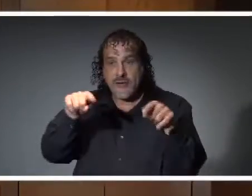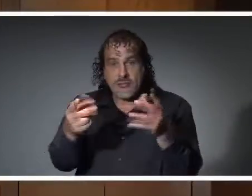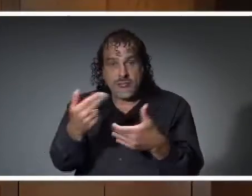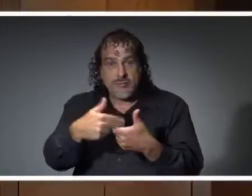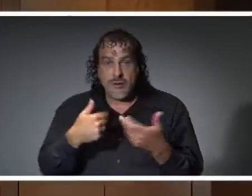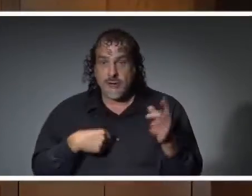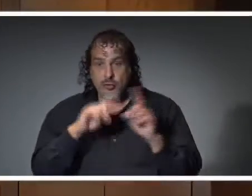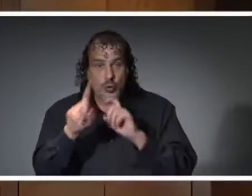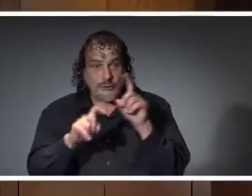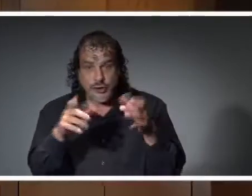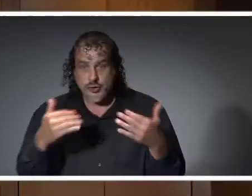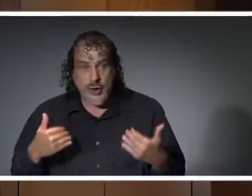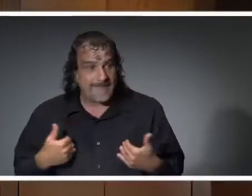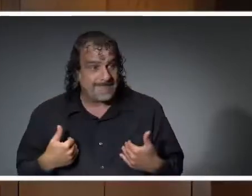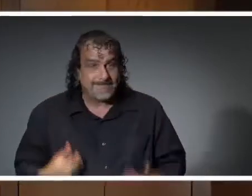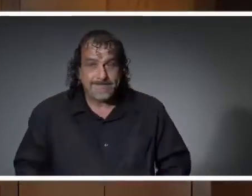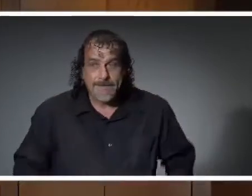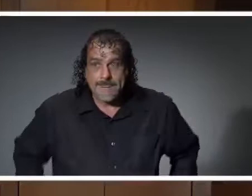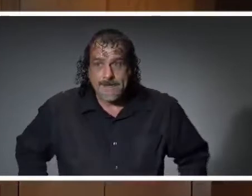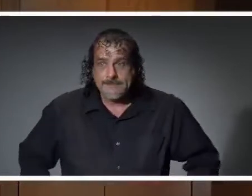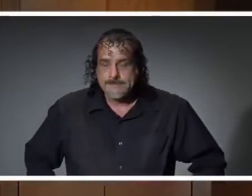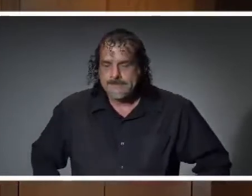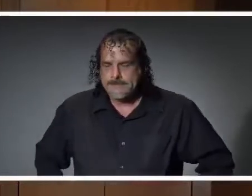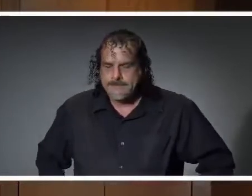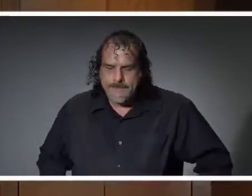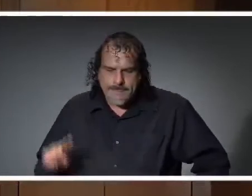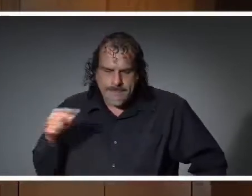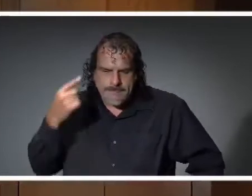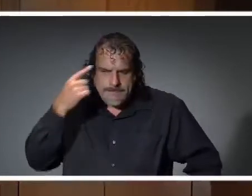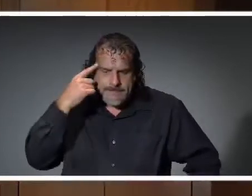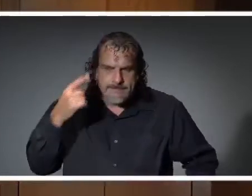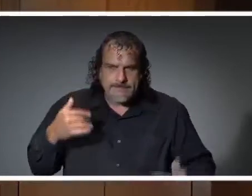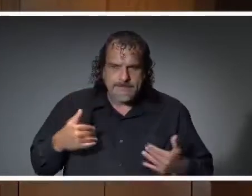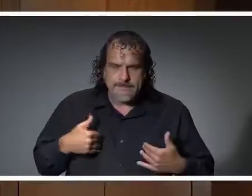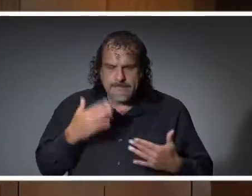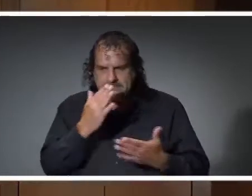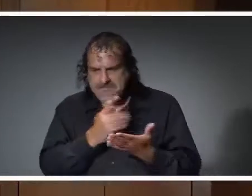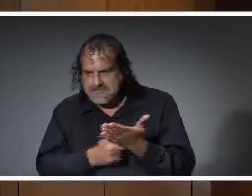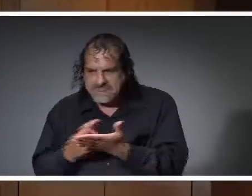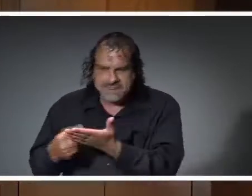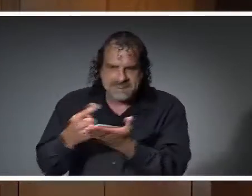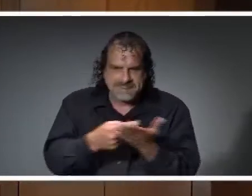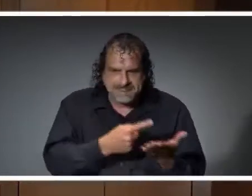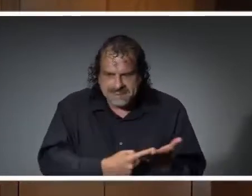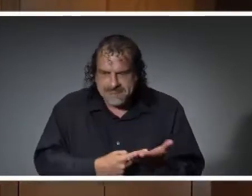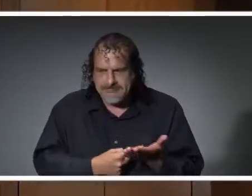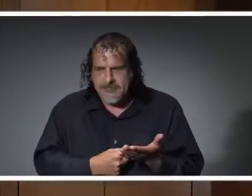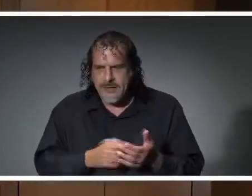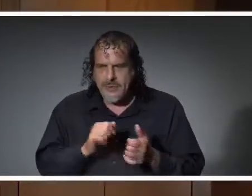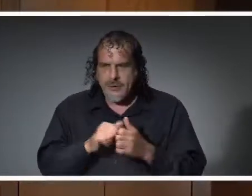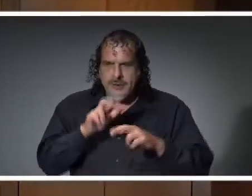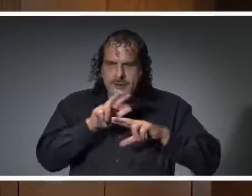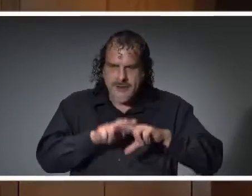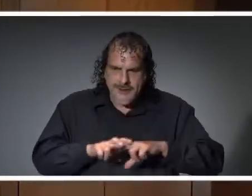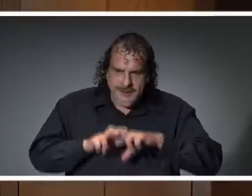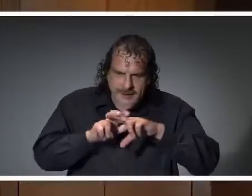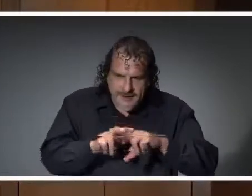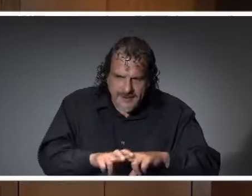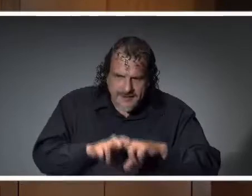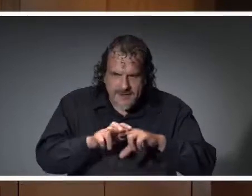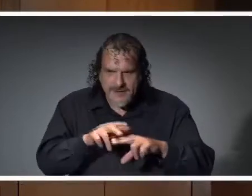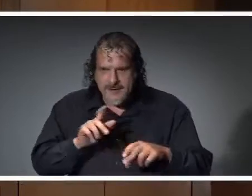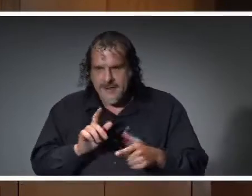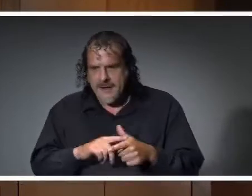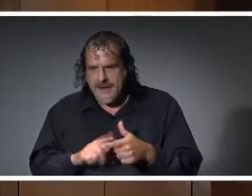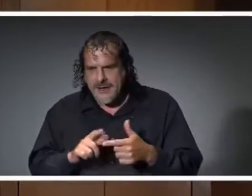floor to questions. Cornelia? Governor, I know there's been some discussion around this, but with the fair and Canton Flea Market coming up,